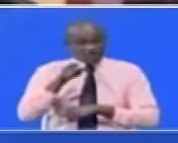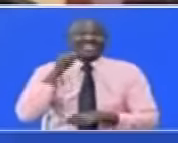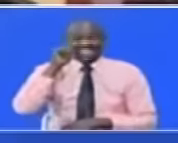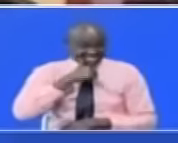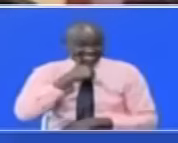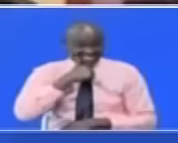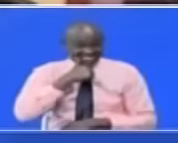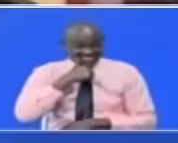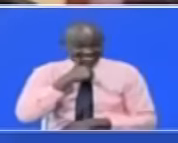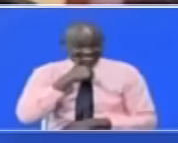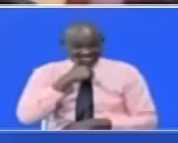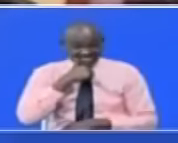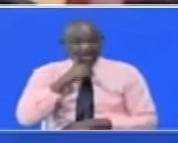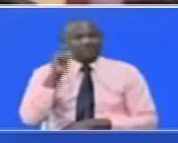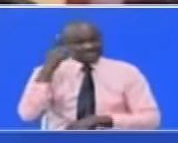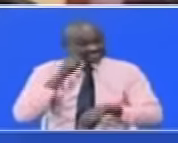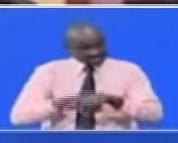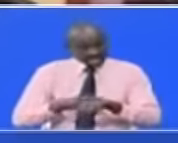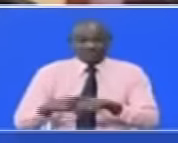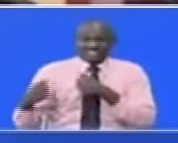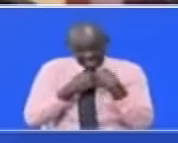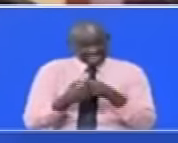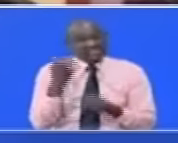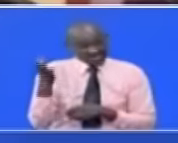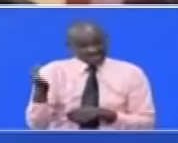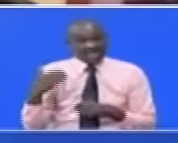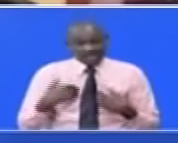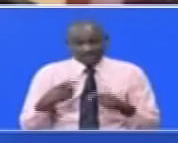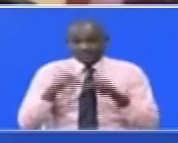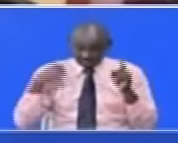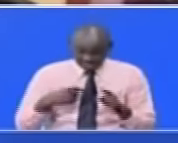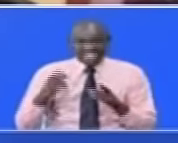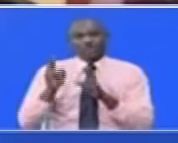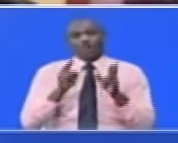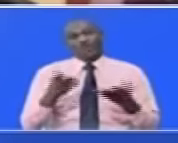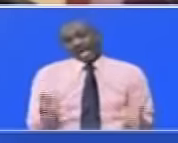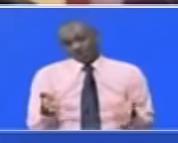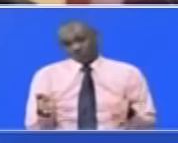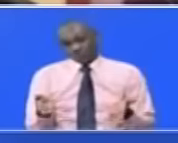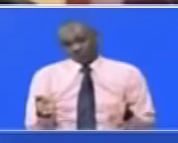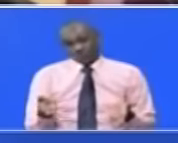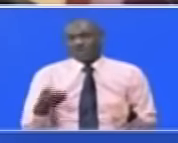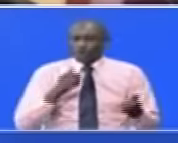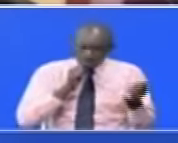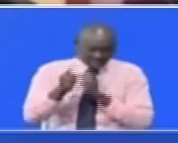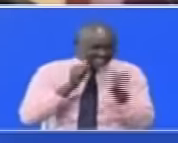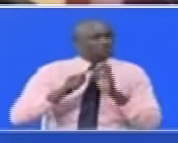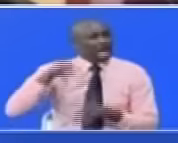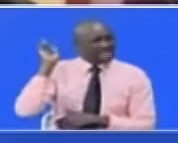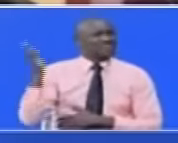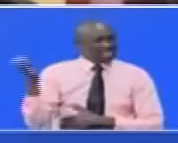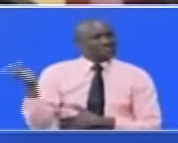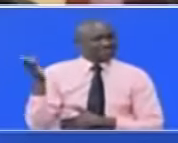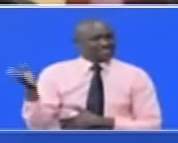it's nice, but at first it was a little bit challenging, but I got used to it. There was stiff competition in school,